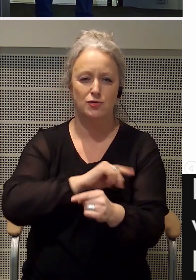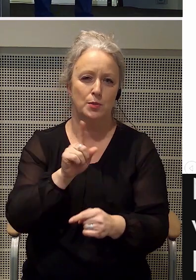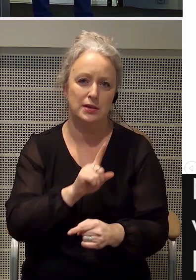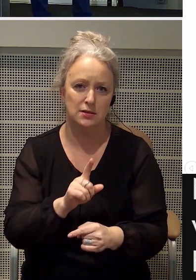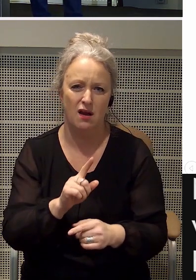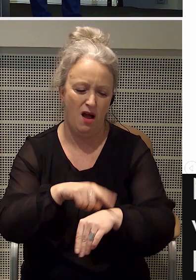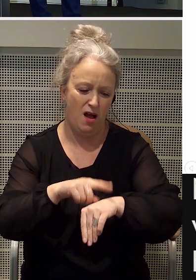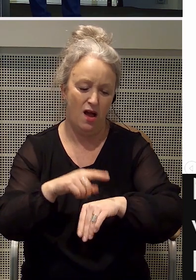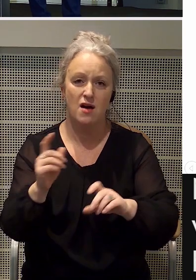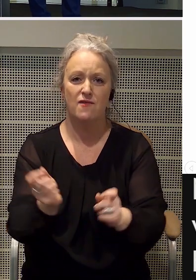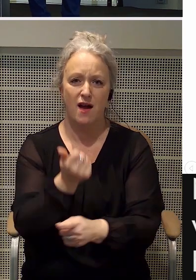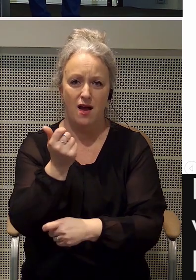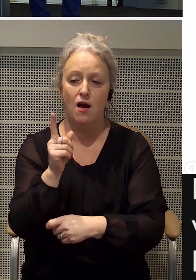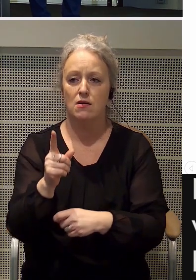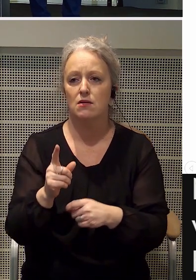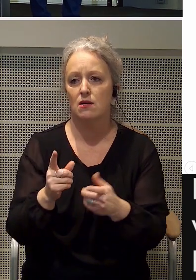we